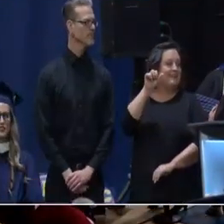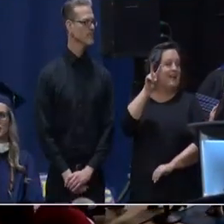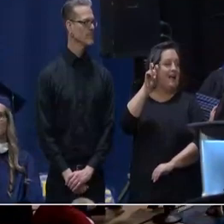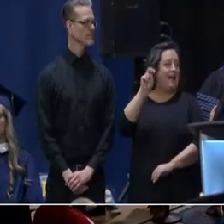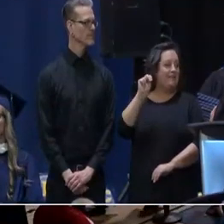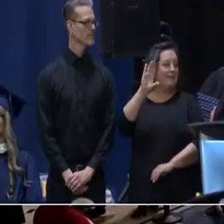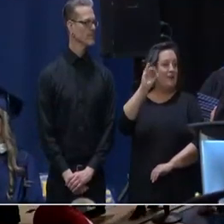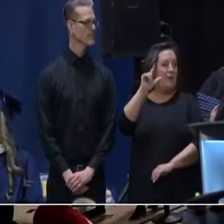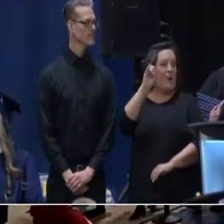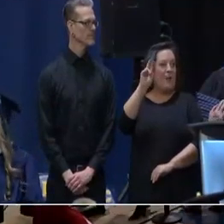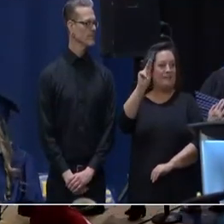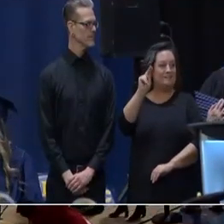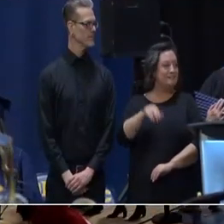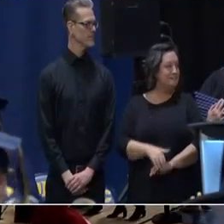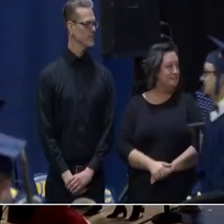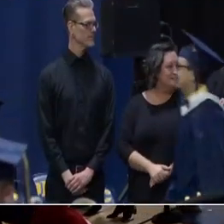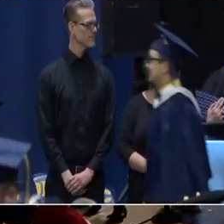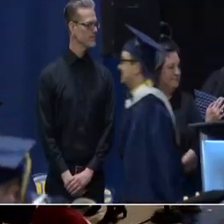Ivan Colin.